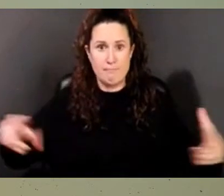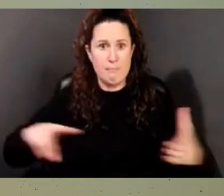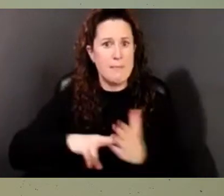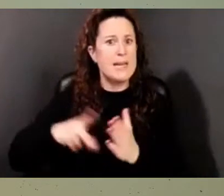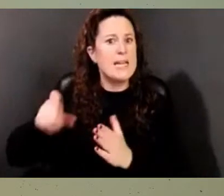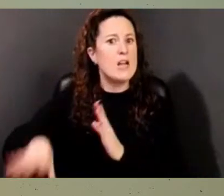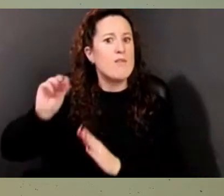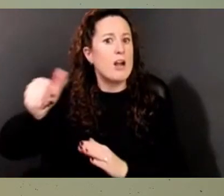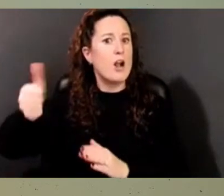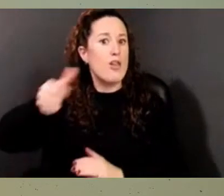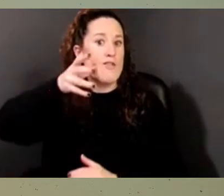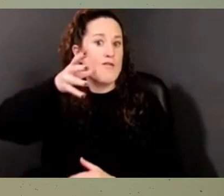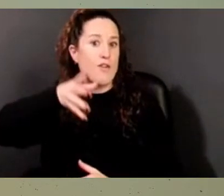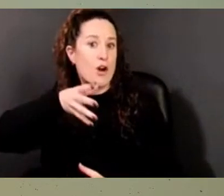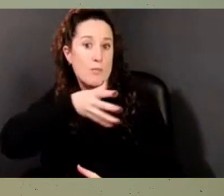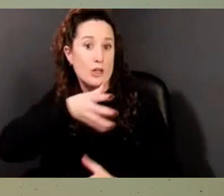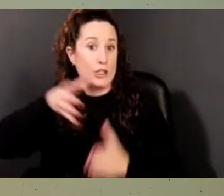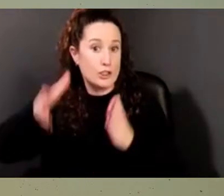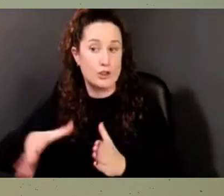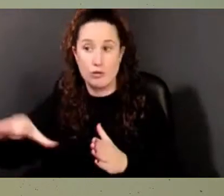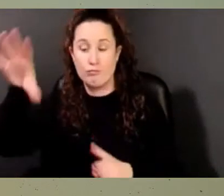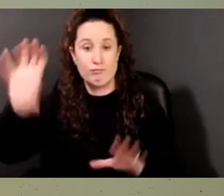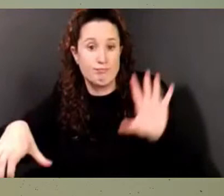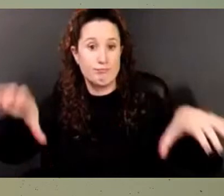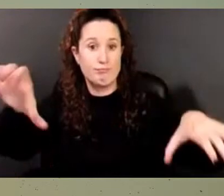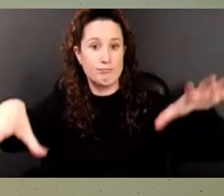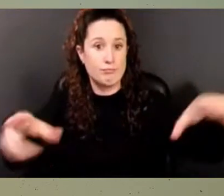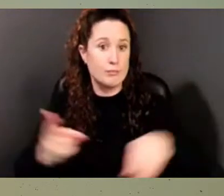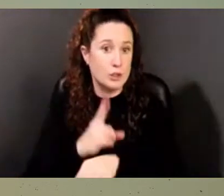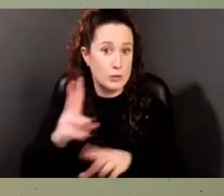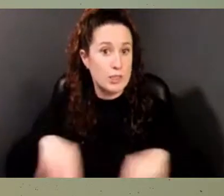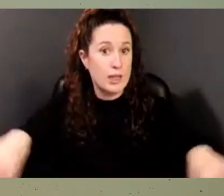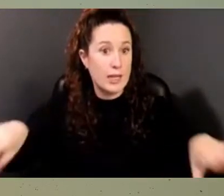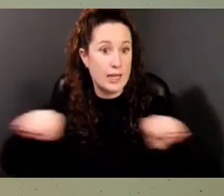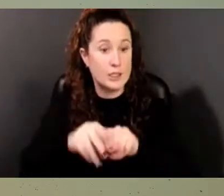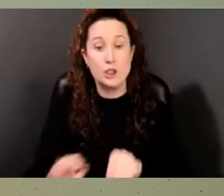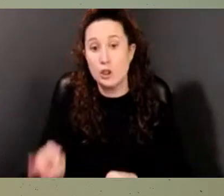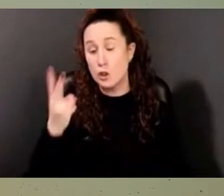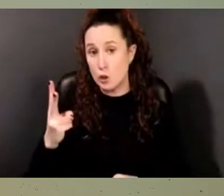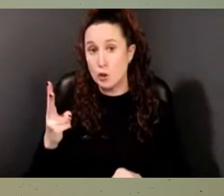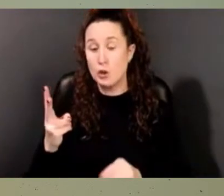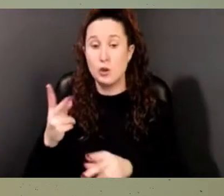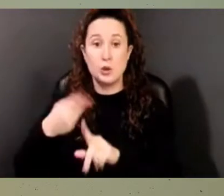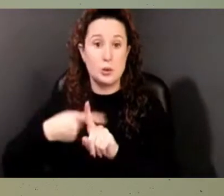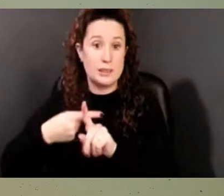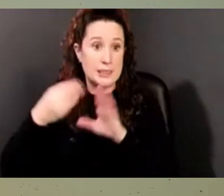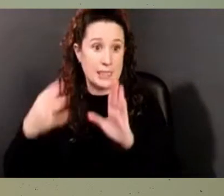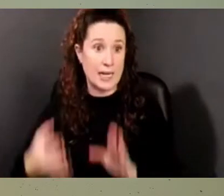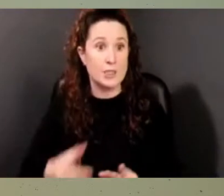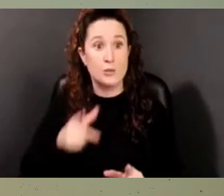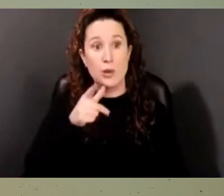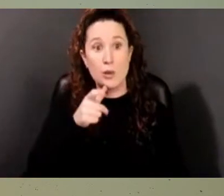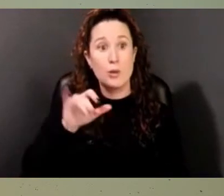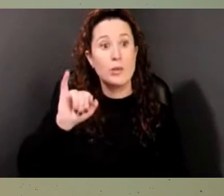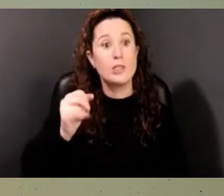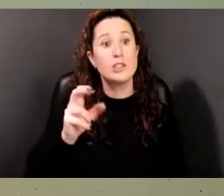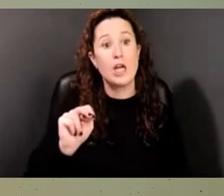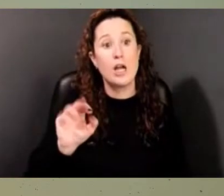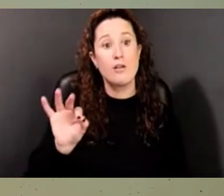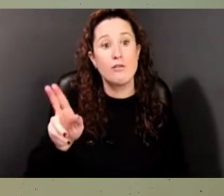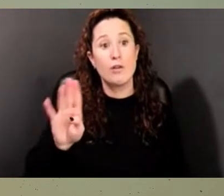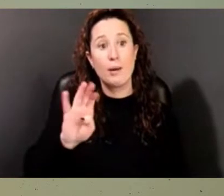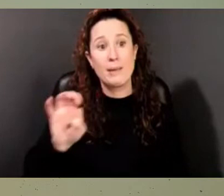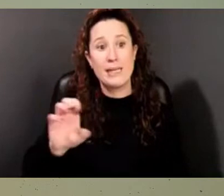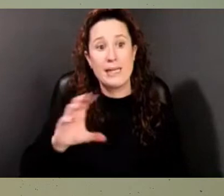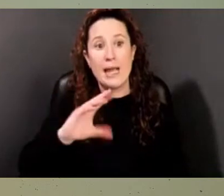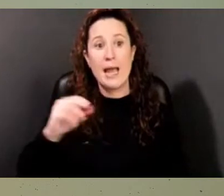agreements with tenants that were already on the land. Two of the tenants that he made agreements with were Peter Patten and John Furbee. Peter Patten and